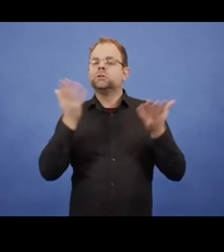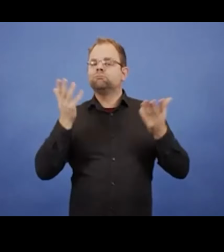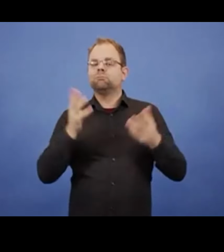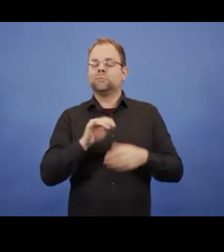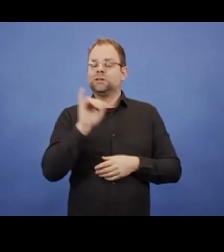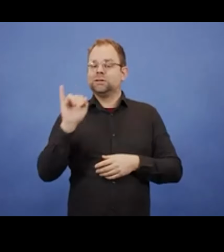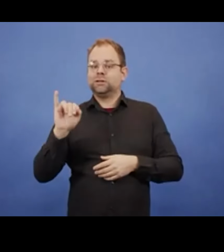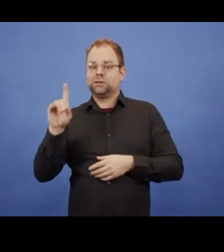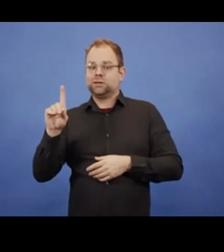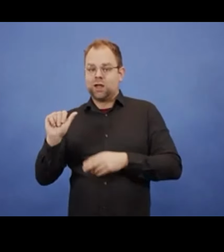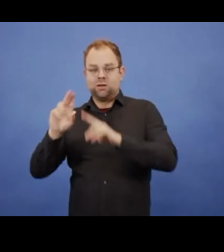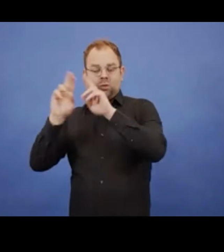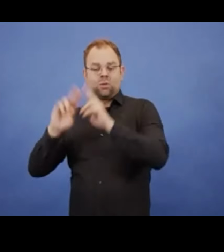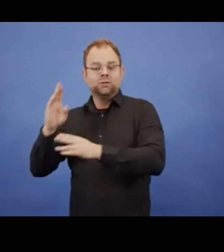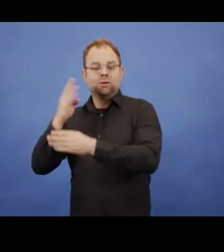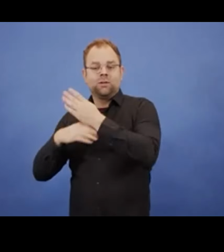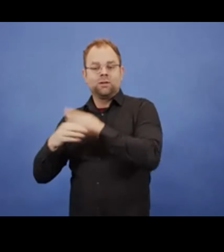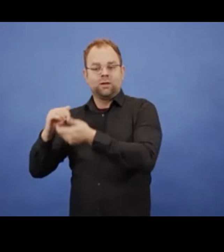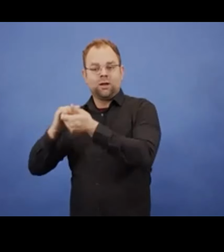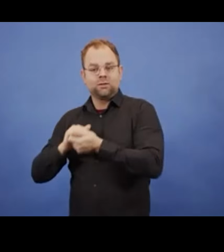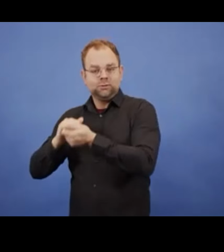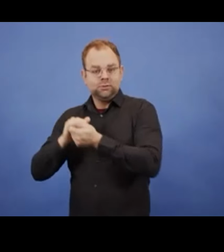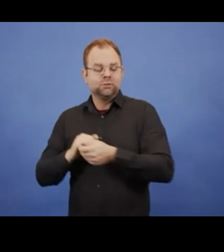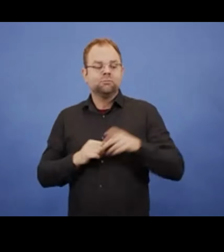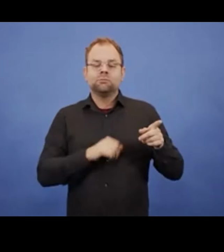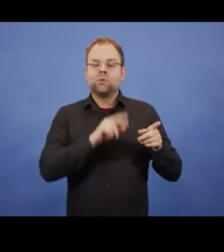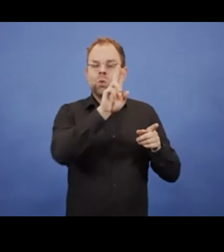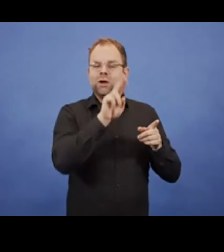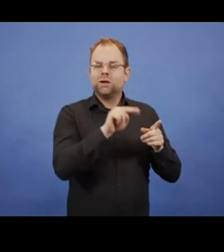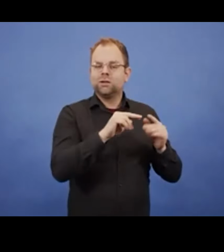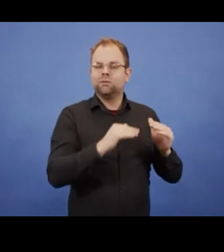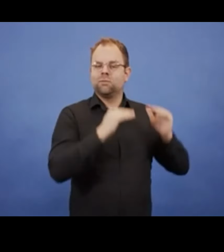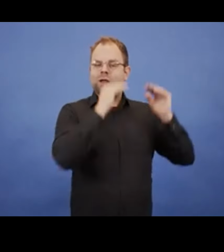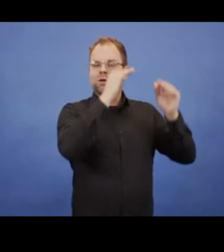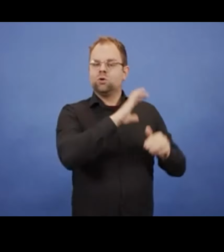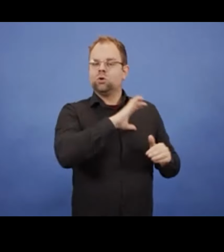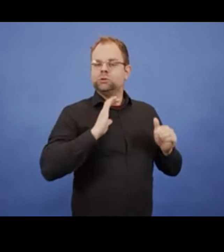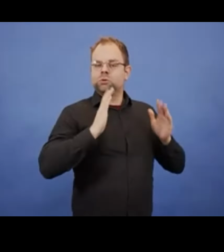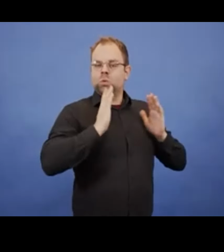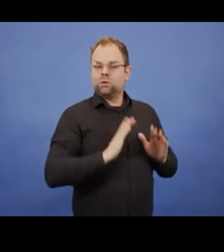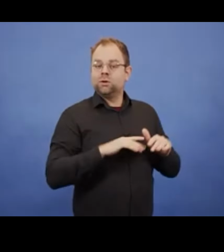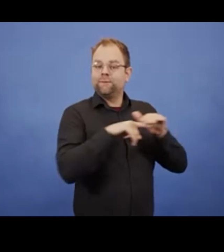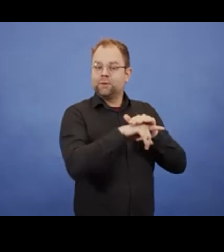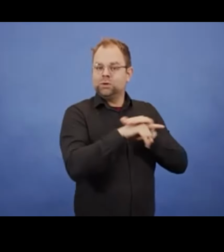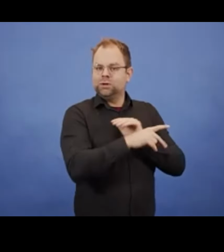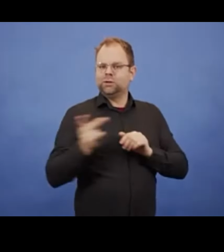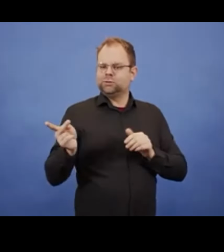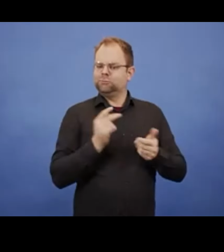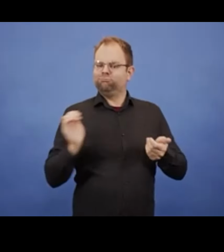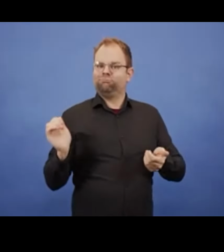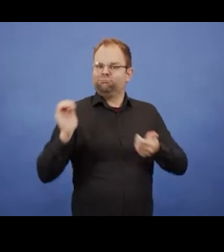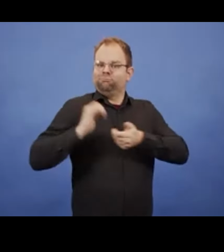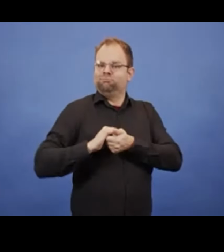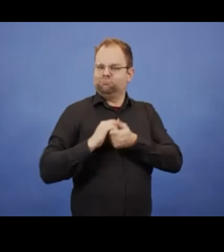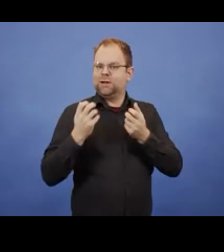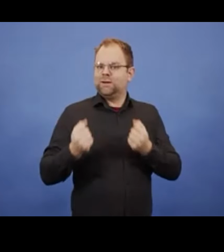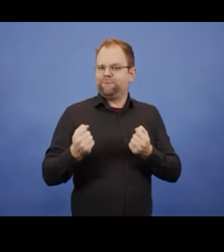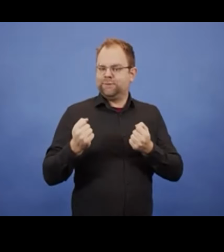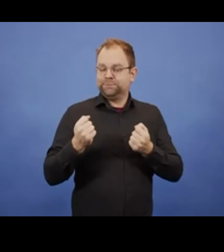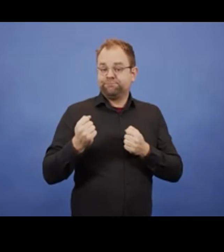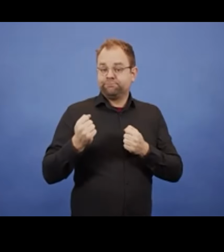with the first webinar on interacting with human rights mechanisms, including, but not limited